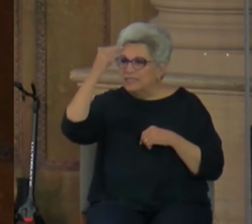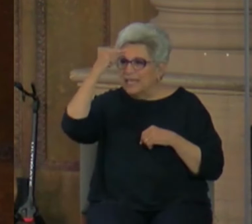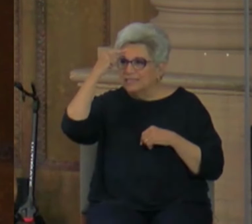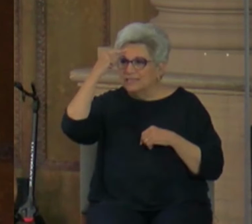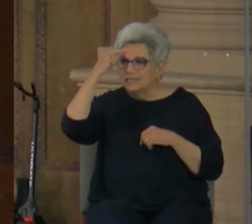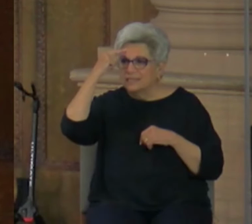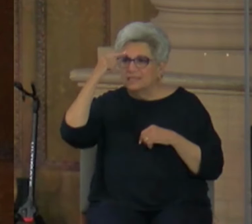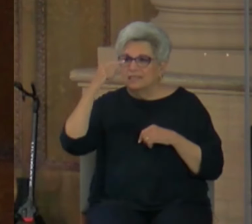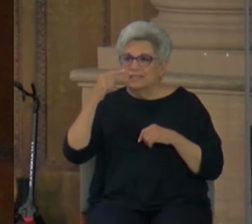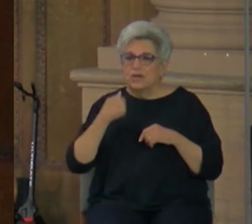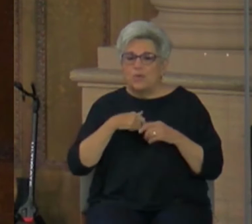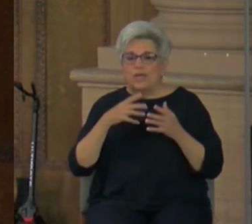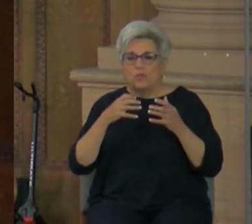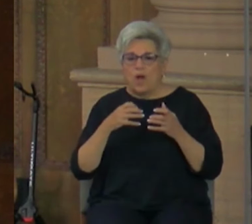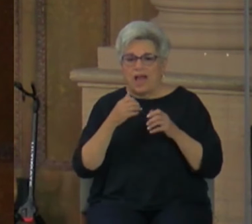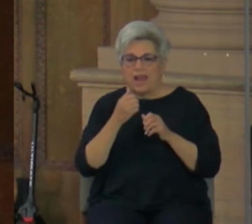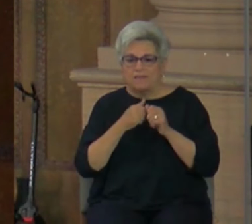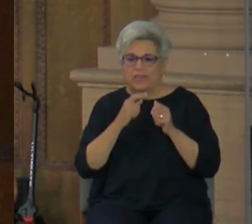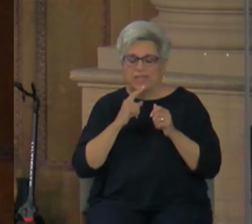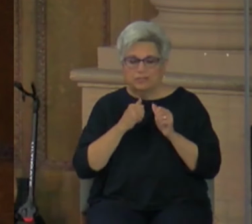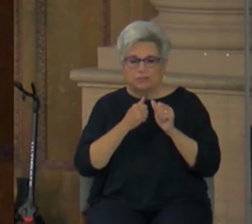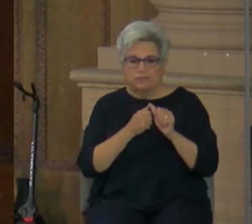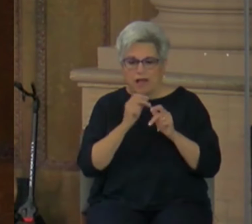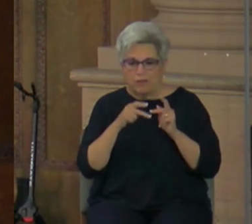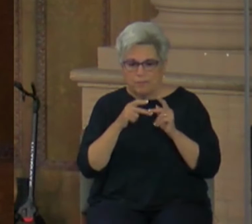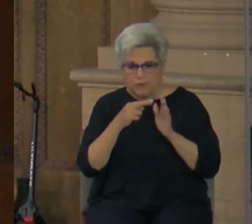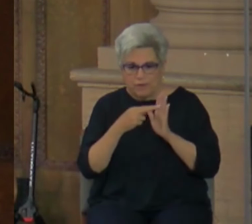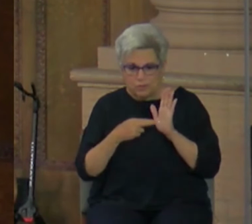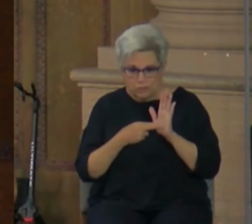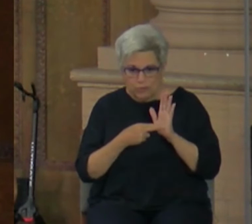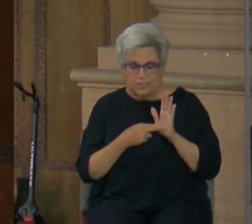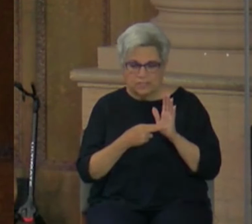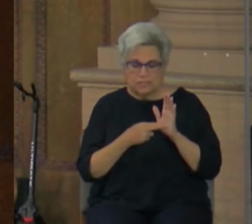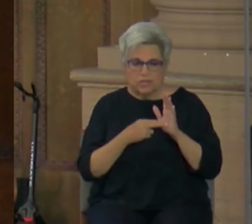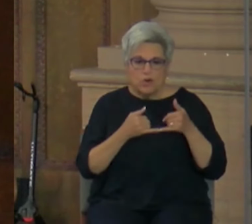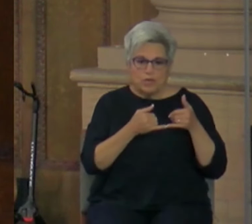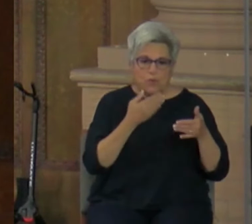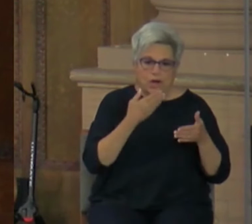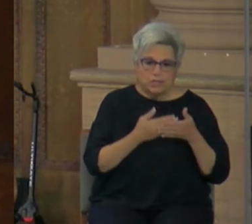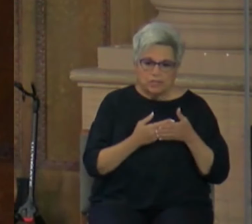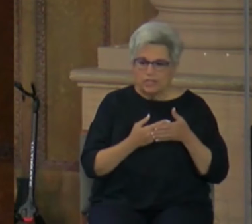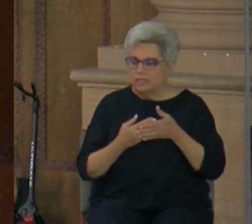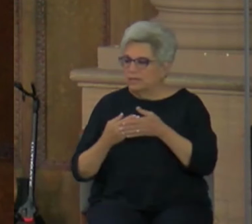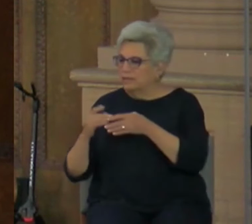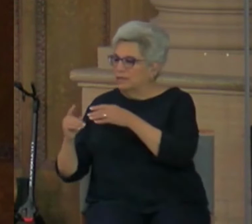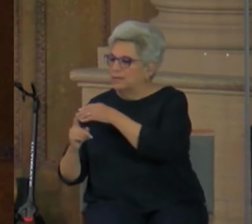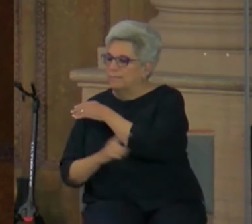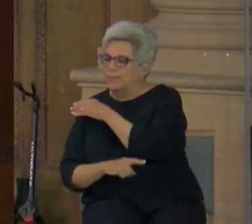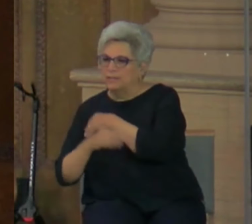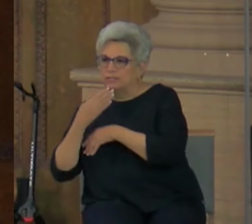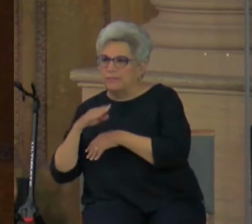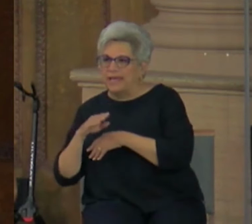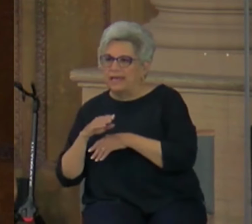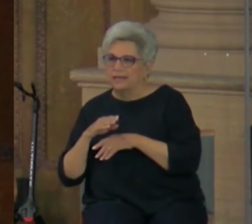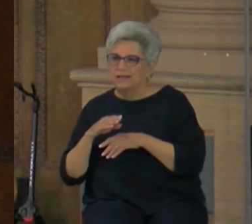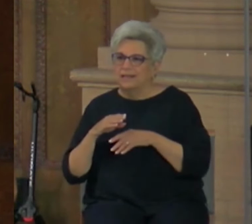the bad like he should. The whole thing is just arbitrary. And we can get a little disillusioned or a lot disillusioned with